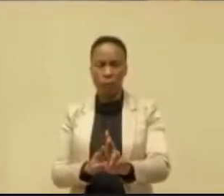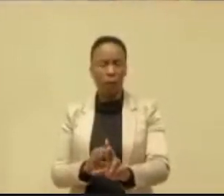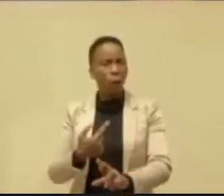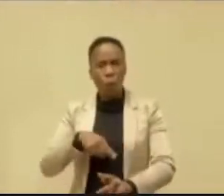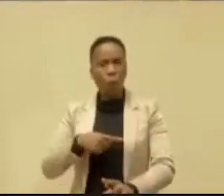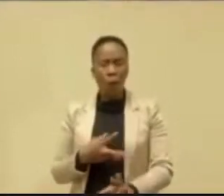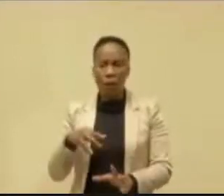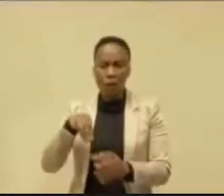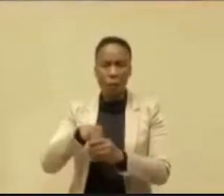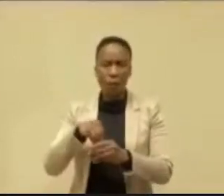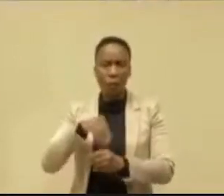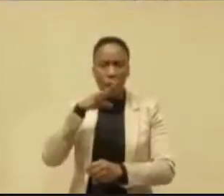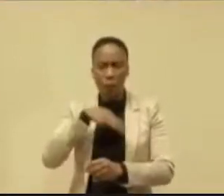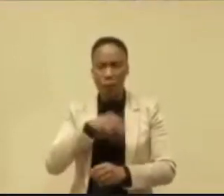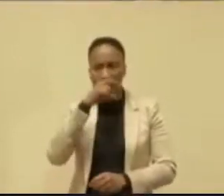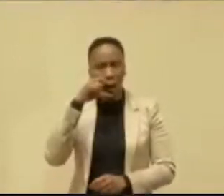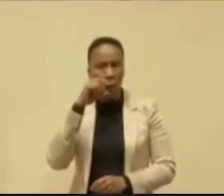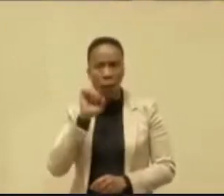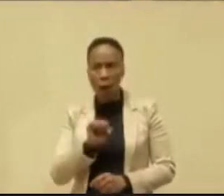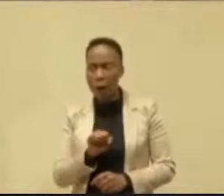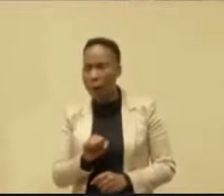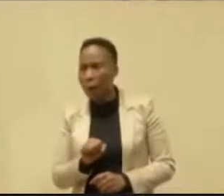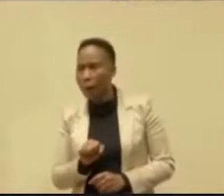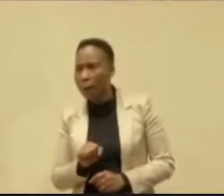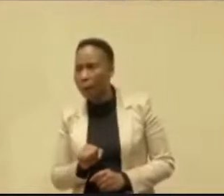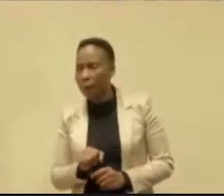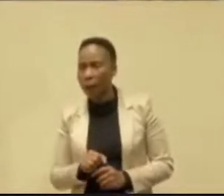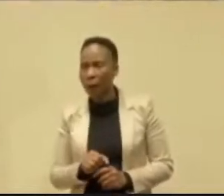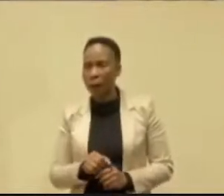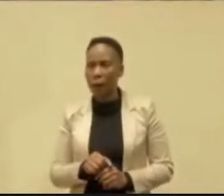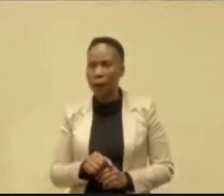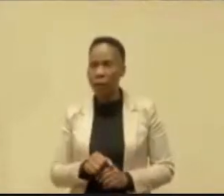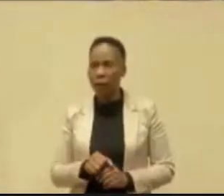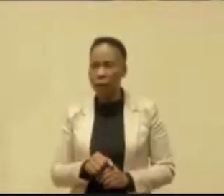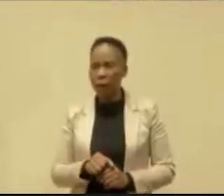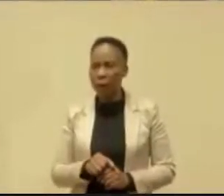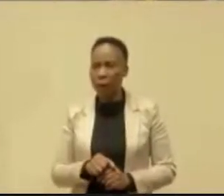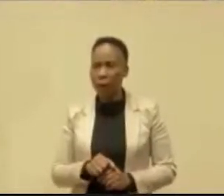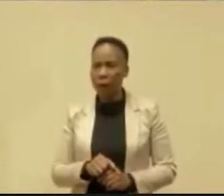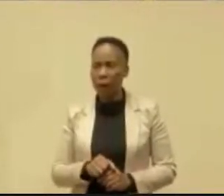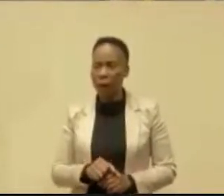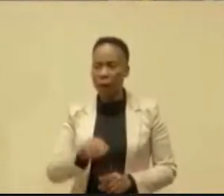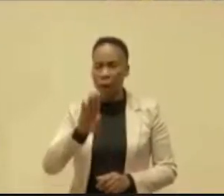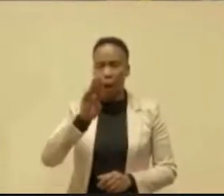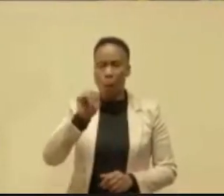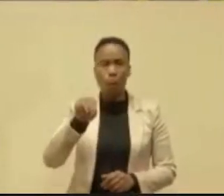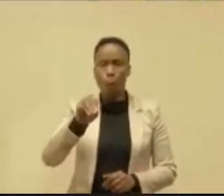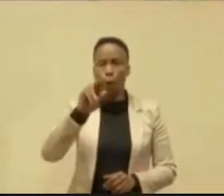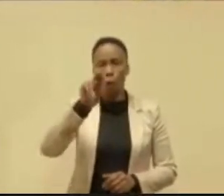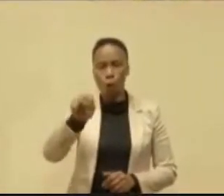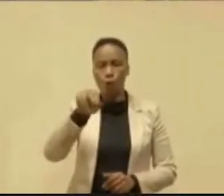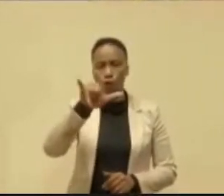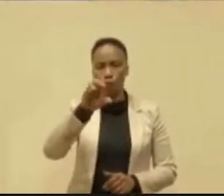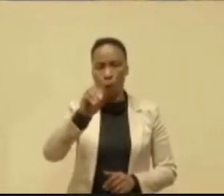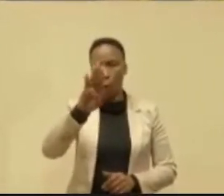i thought your name is i'm sorry we are not represented